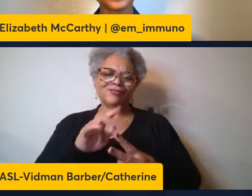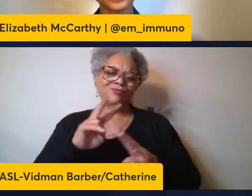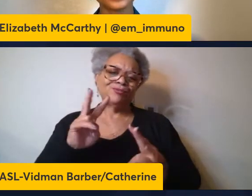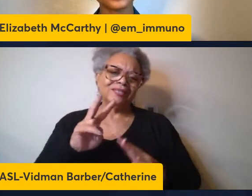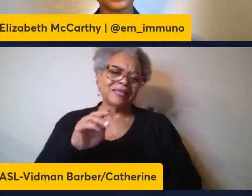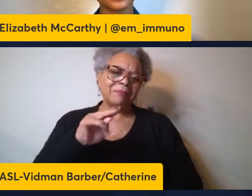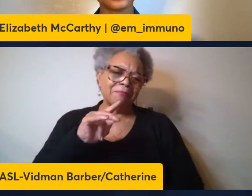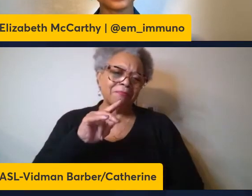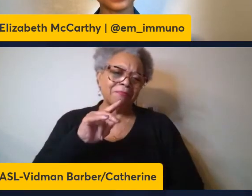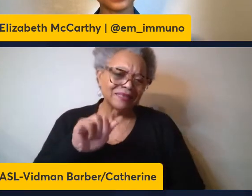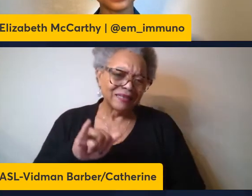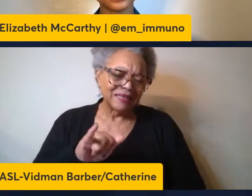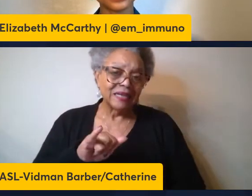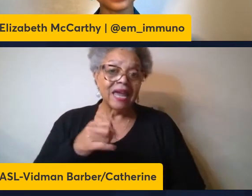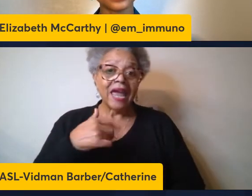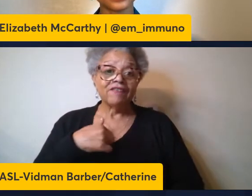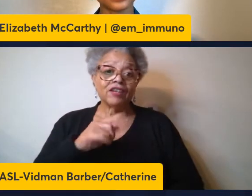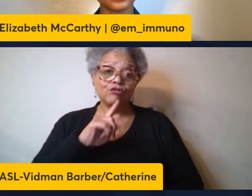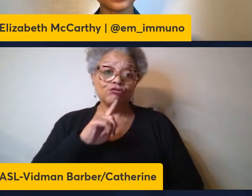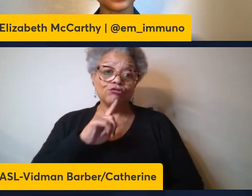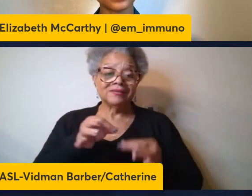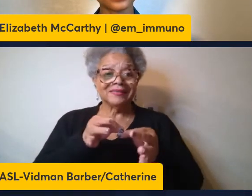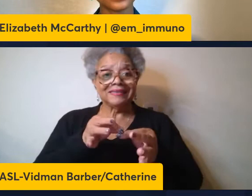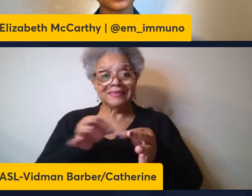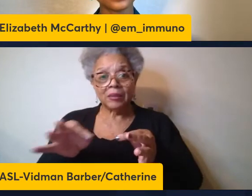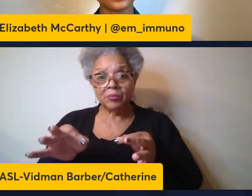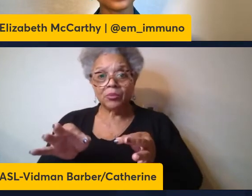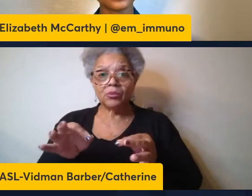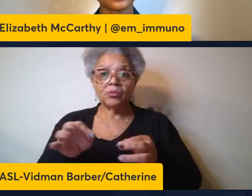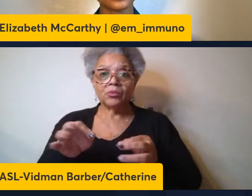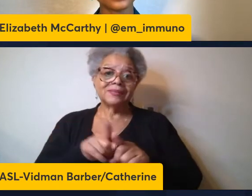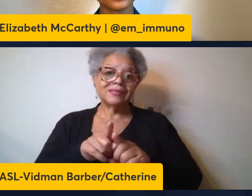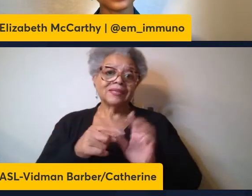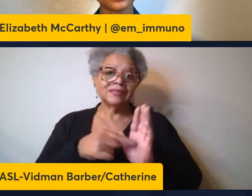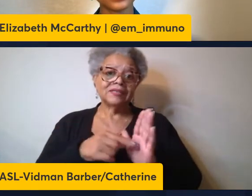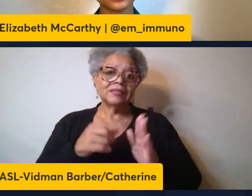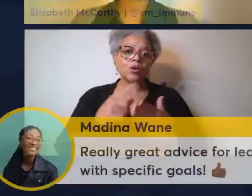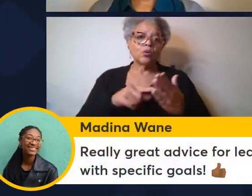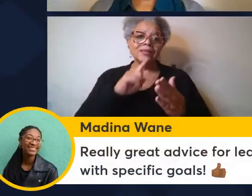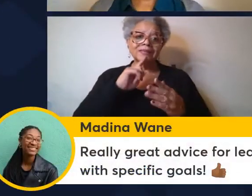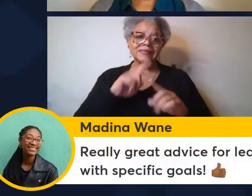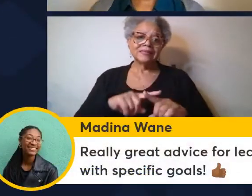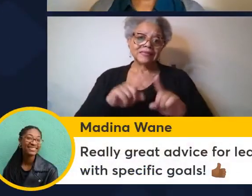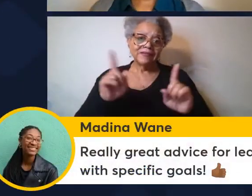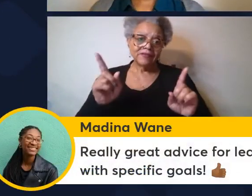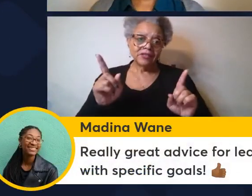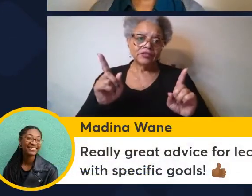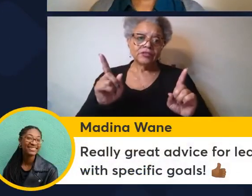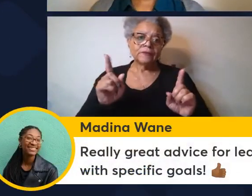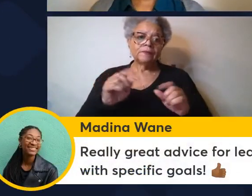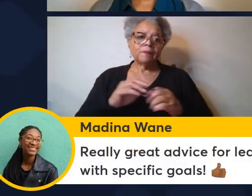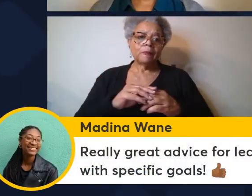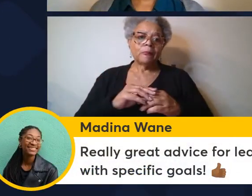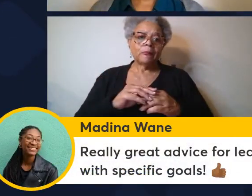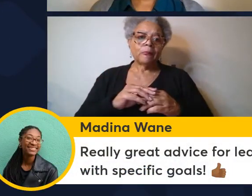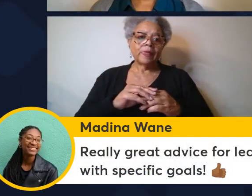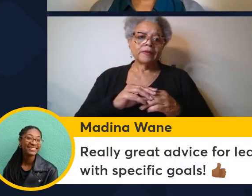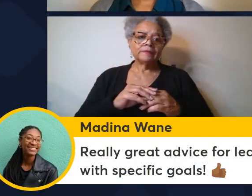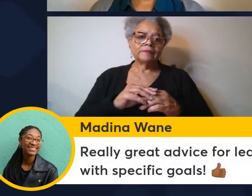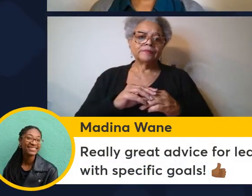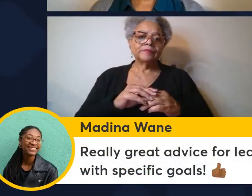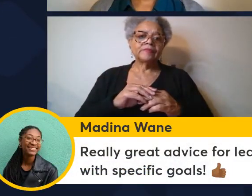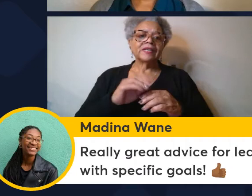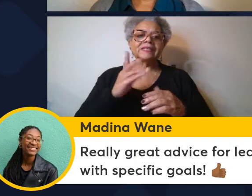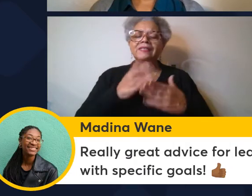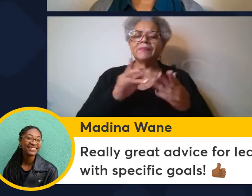and having a real simple aim, like what is differential, or just something like that. I think